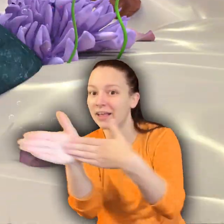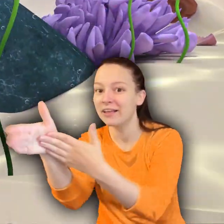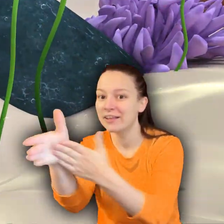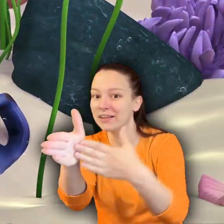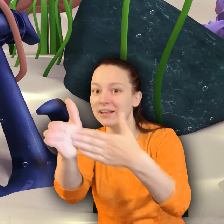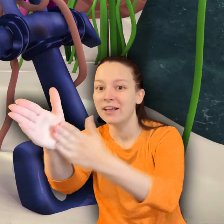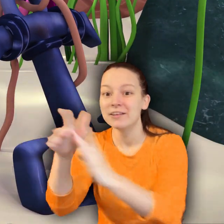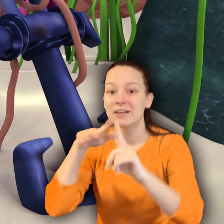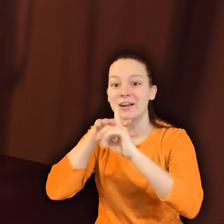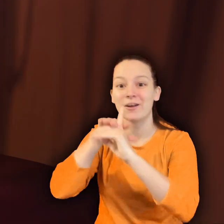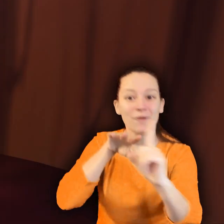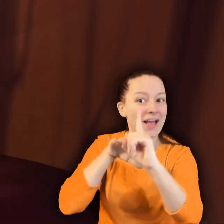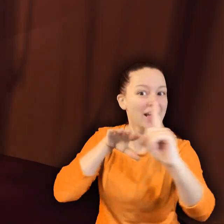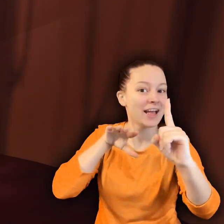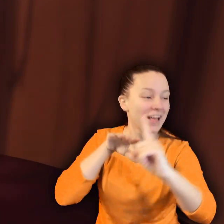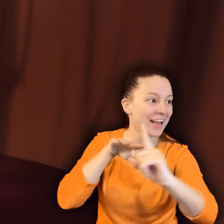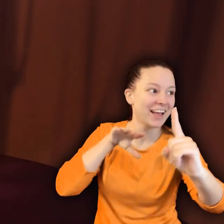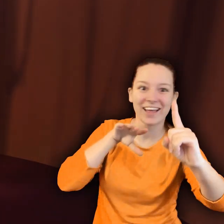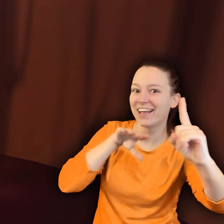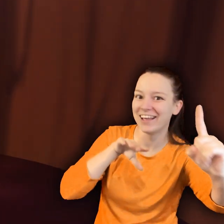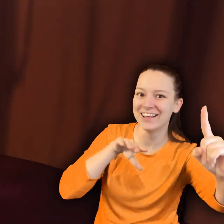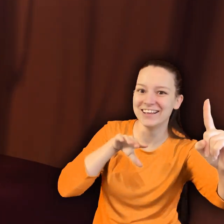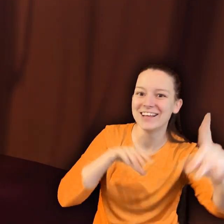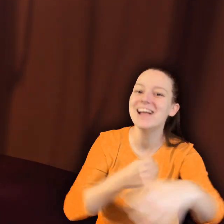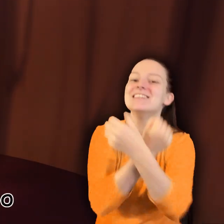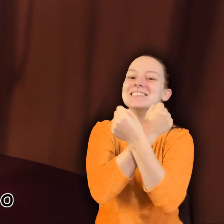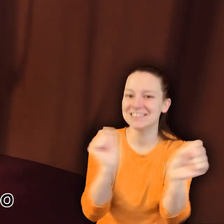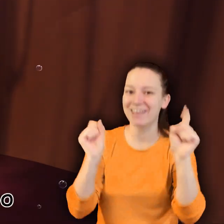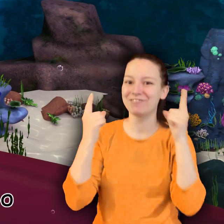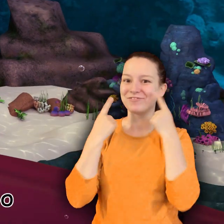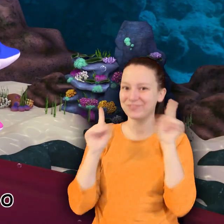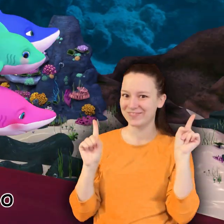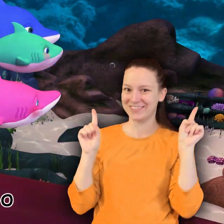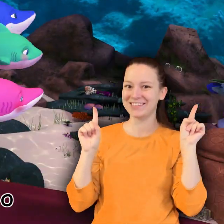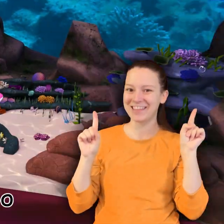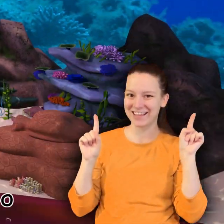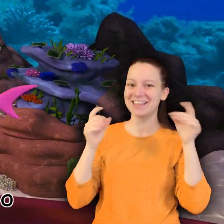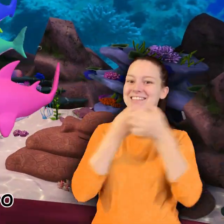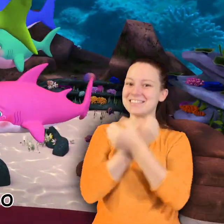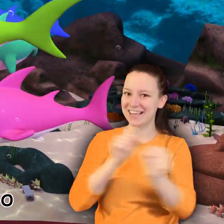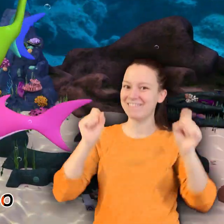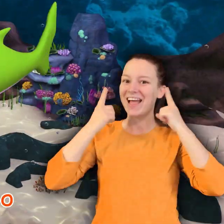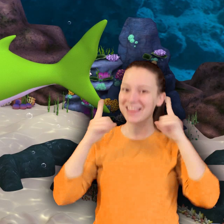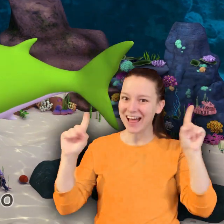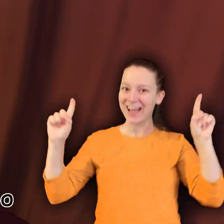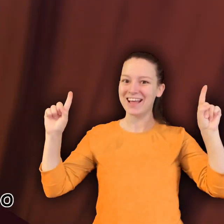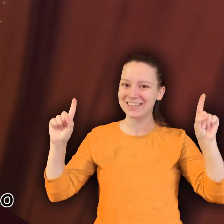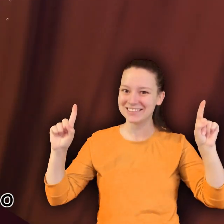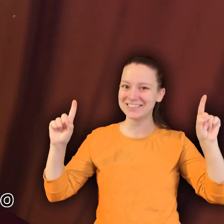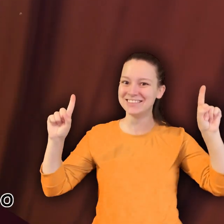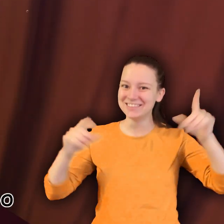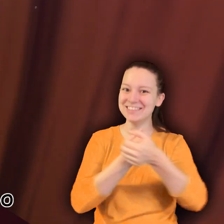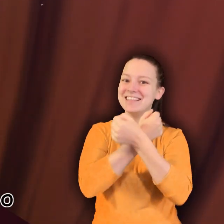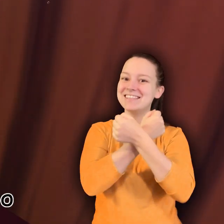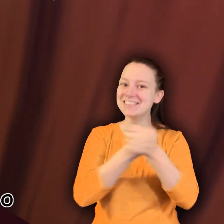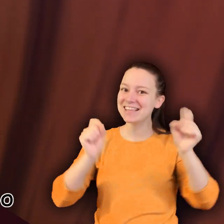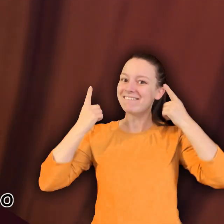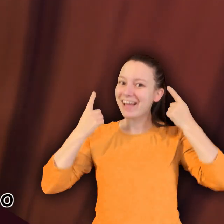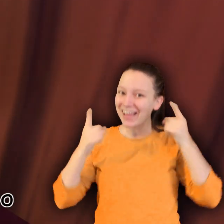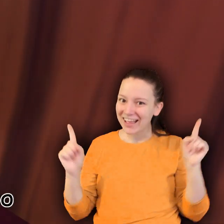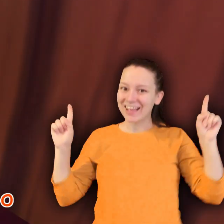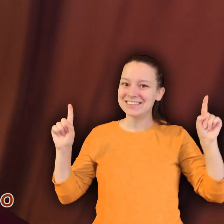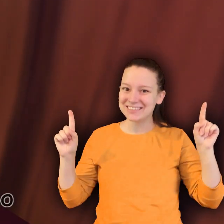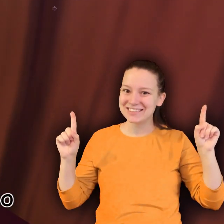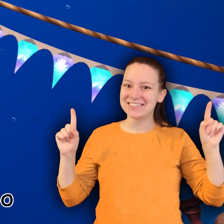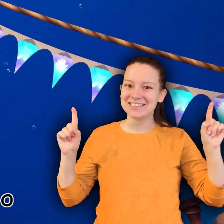away do do do do run away safe at loud do do do do sa at loud do do do